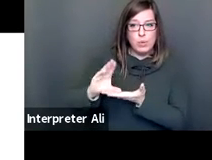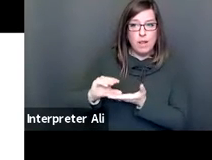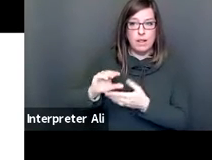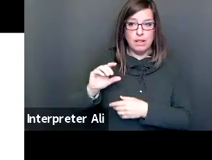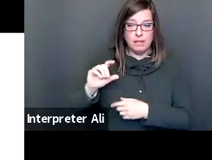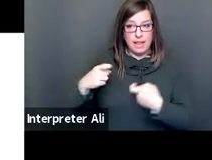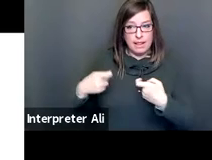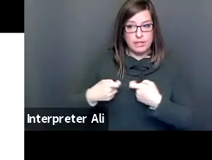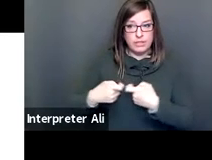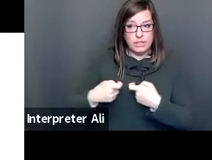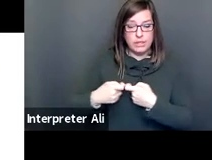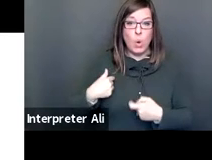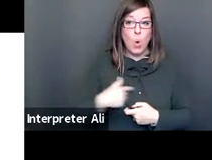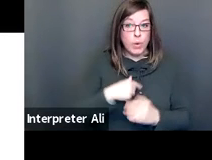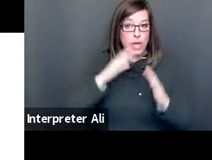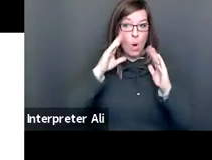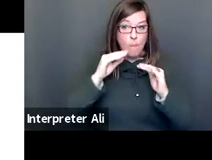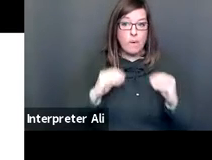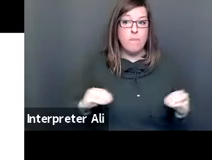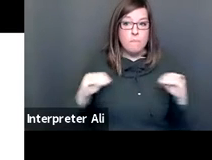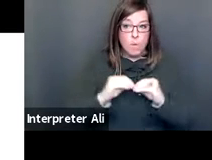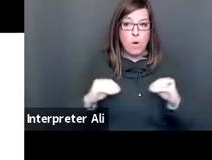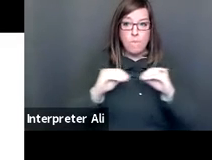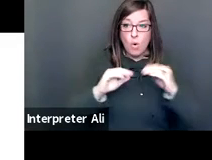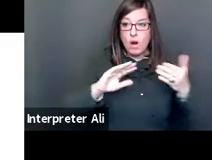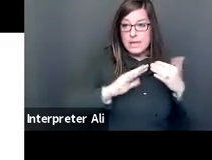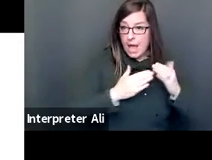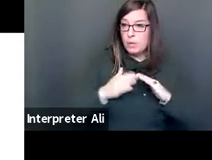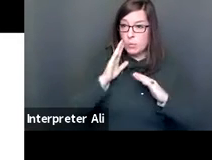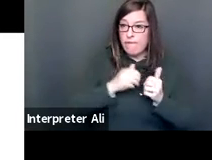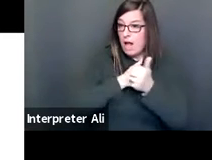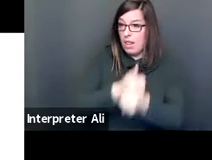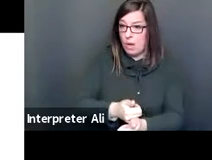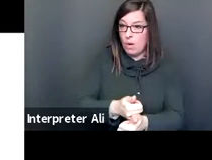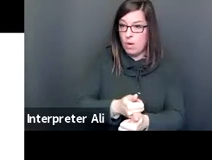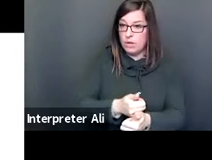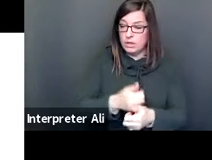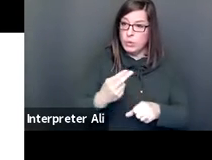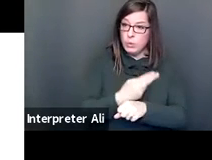energy development and grow jobs in our region.